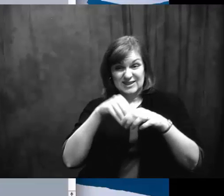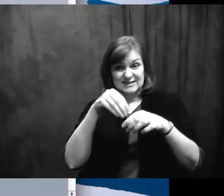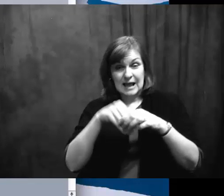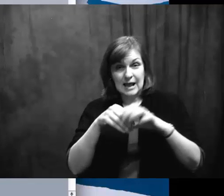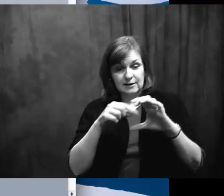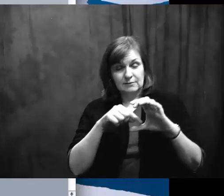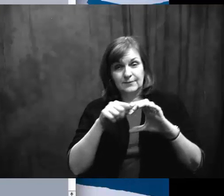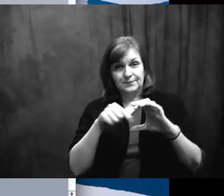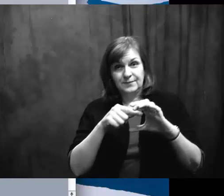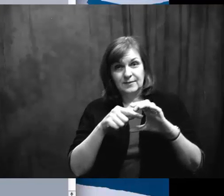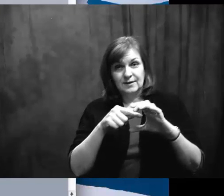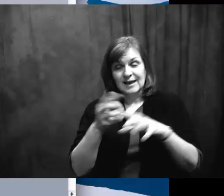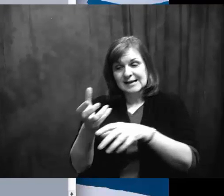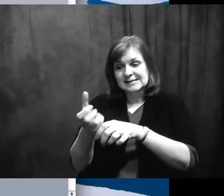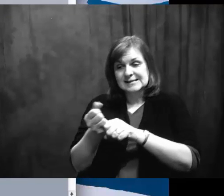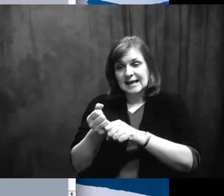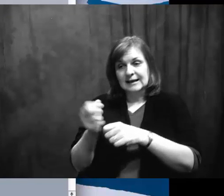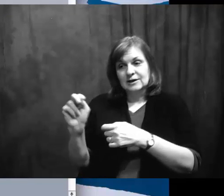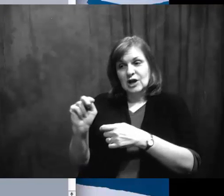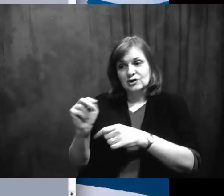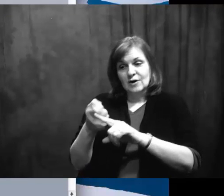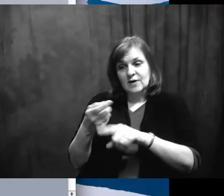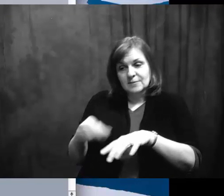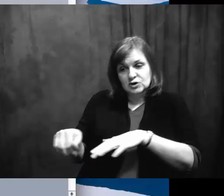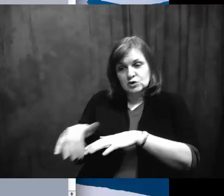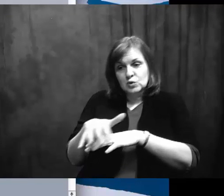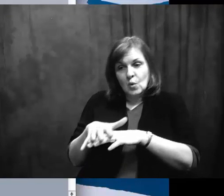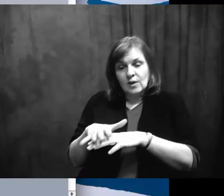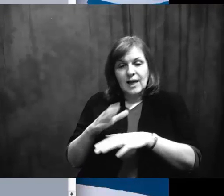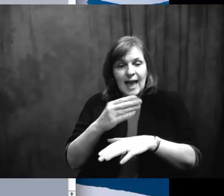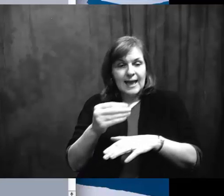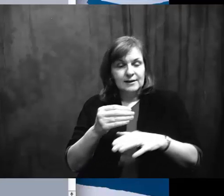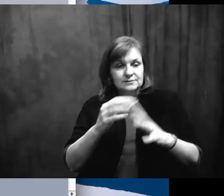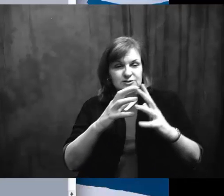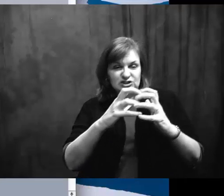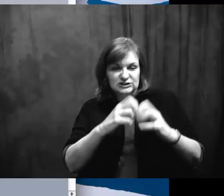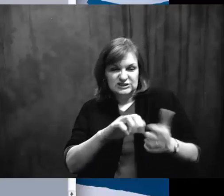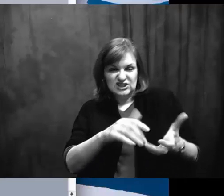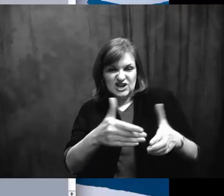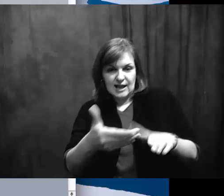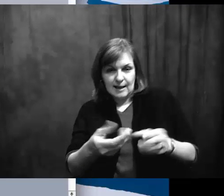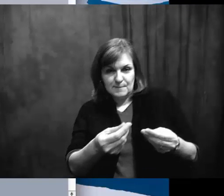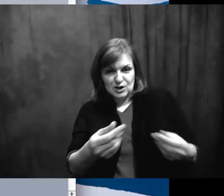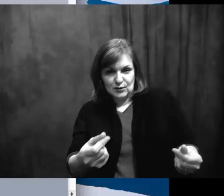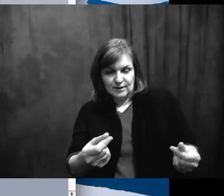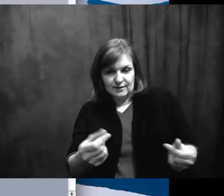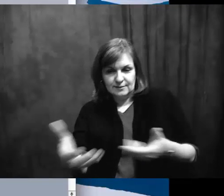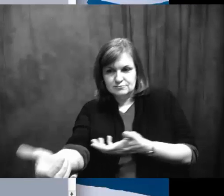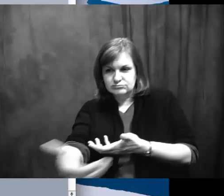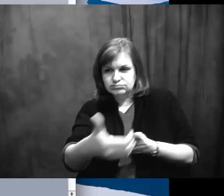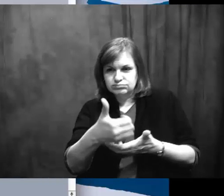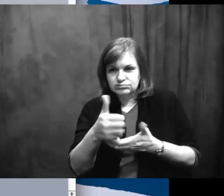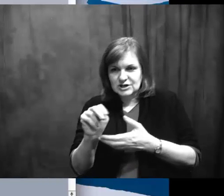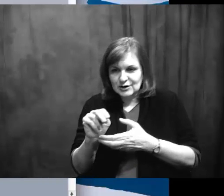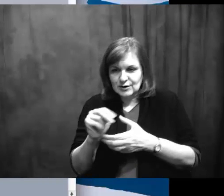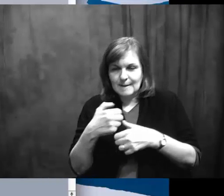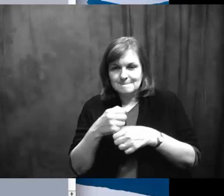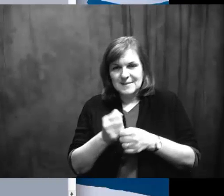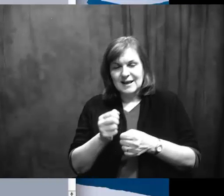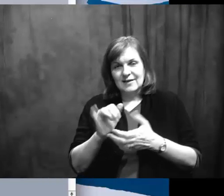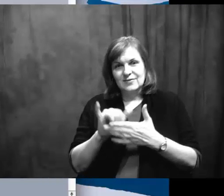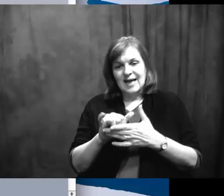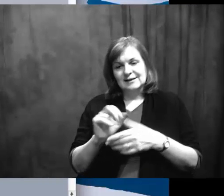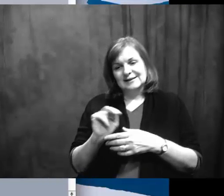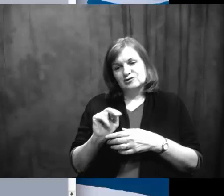The bacteria are actually converting nitrogen from the soils and the decaying matter and making them